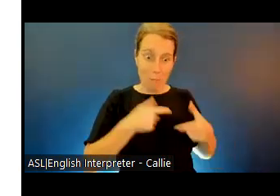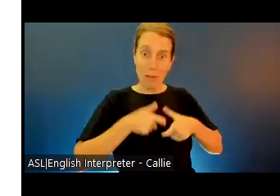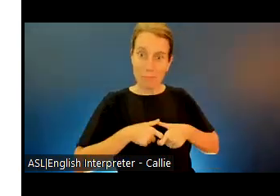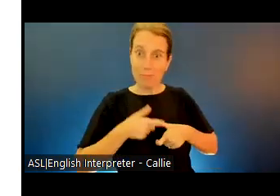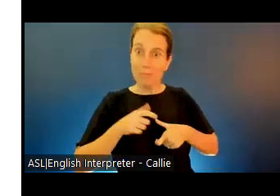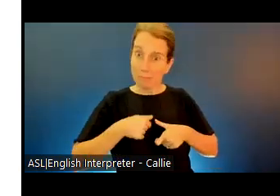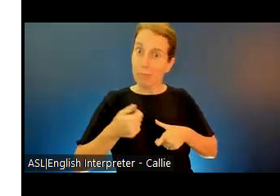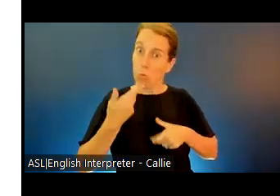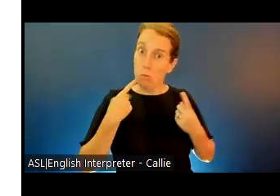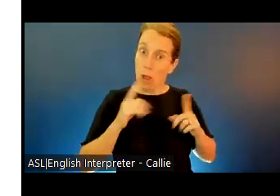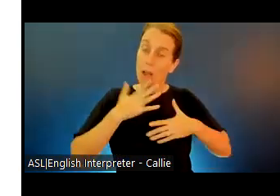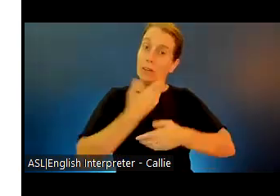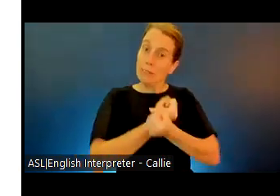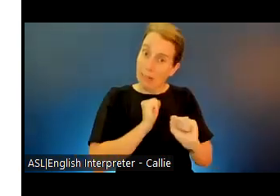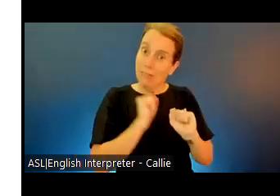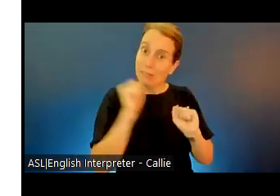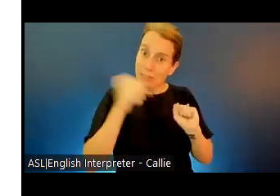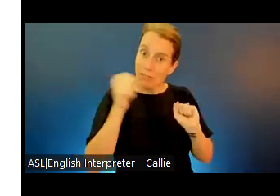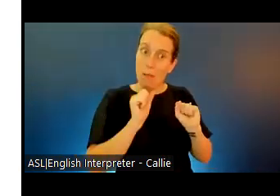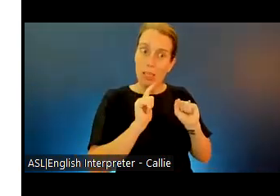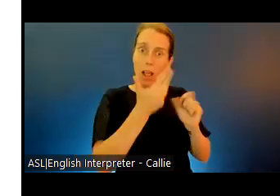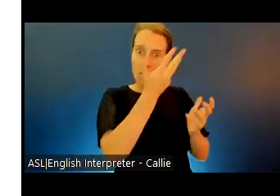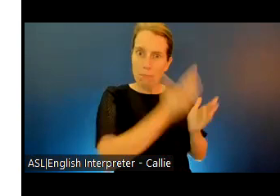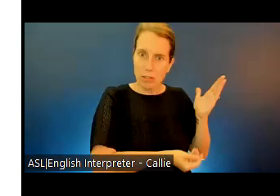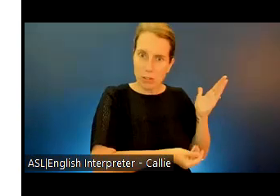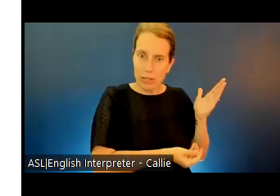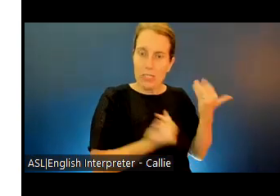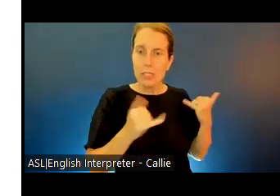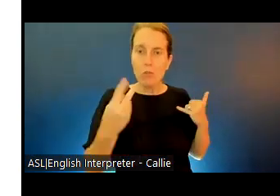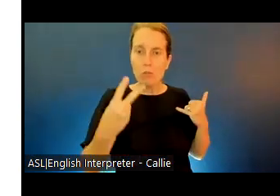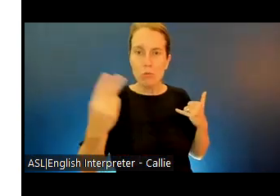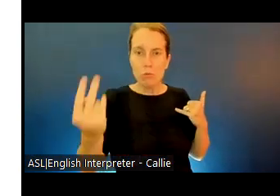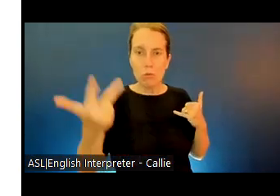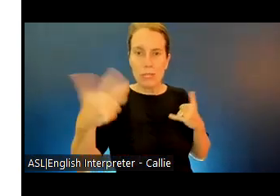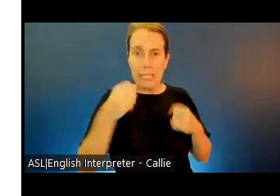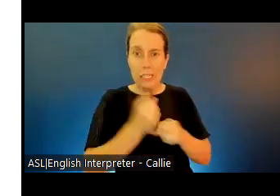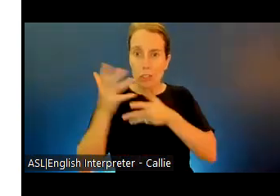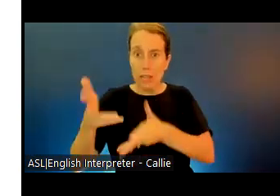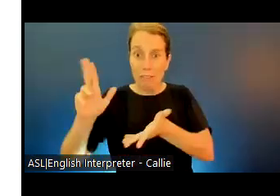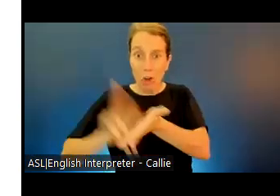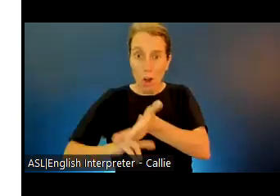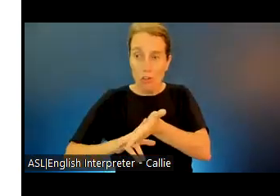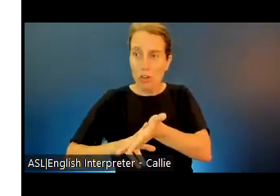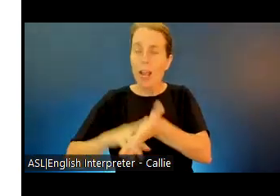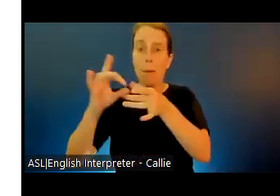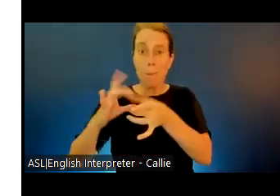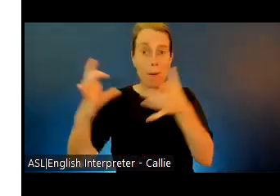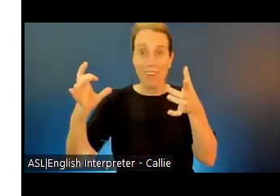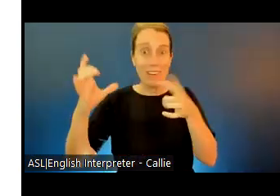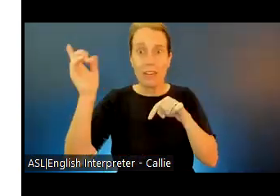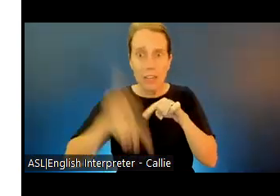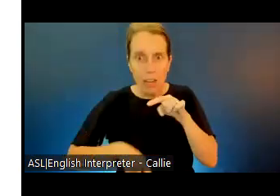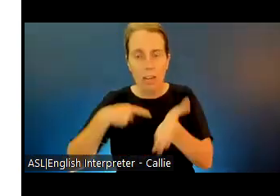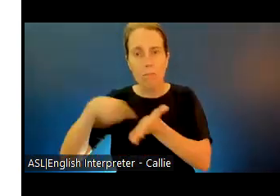we are super aware of and looking into what are provisions that we can fix. Another thing that's come up quite a few